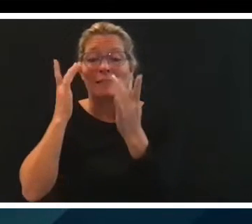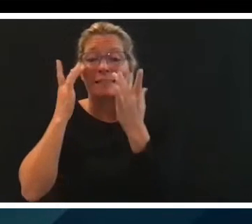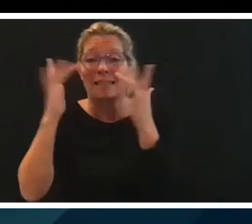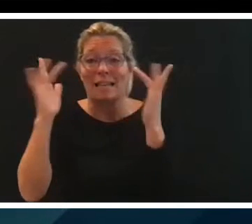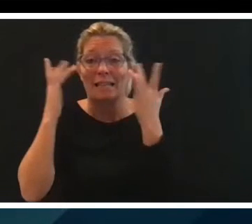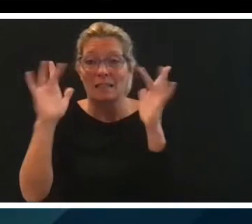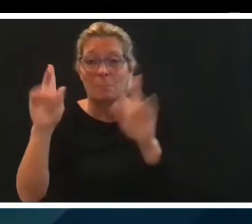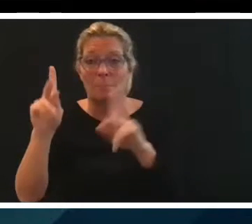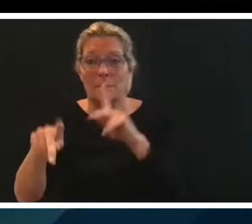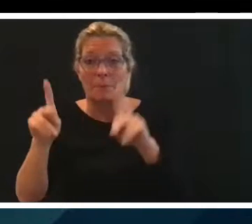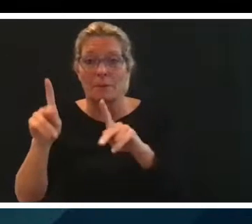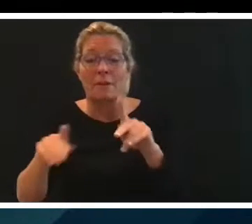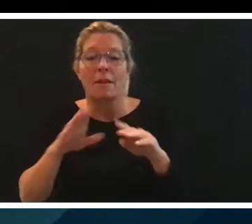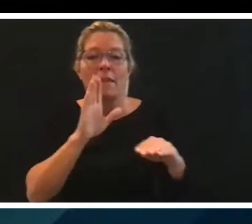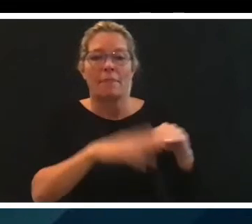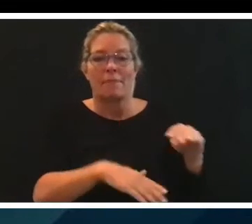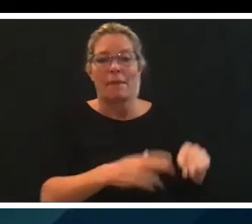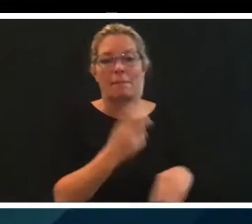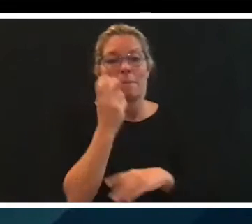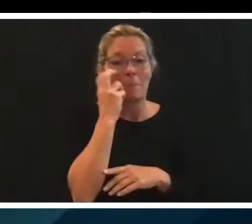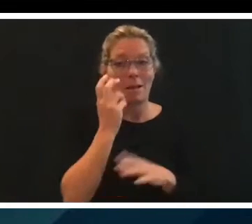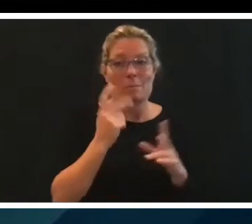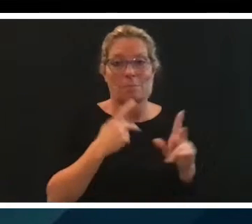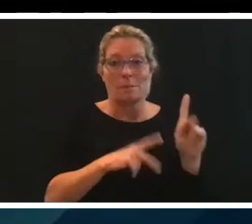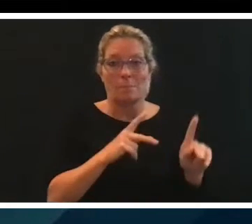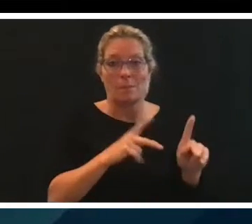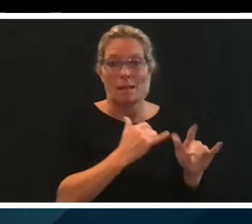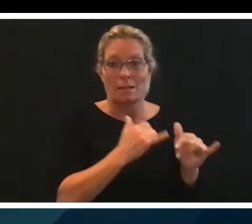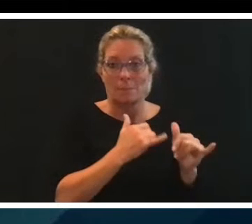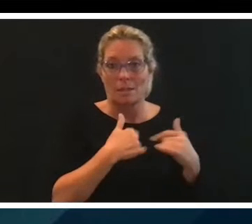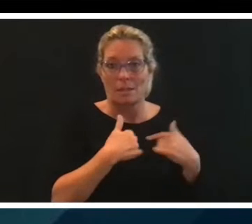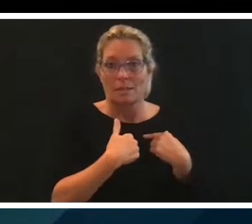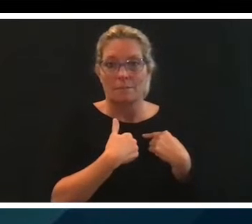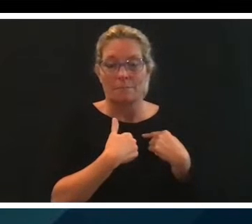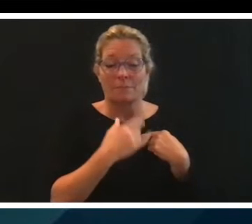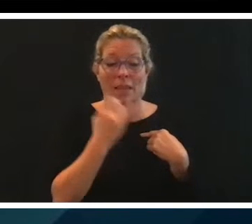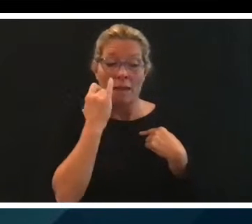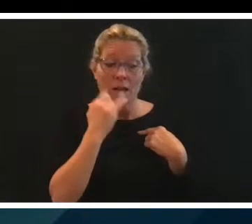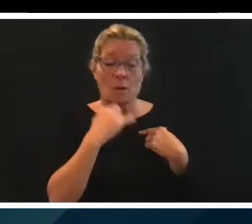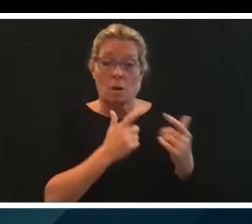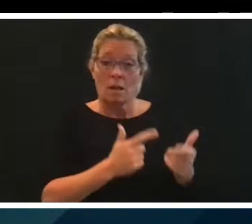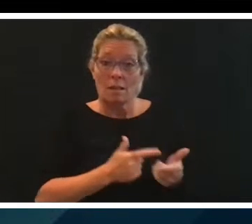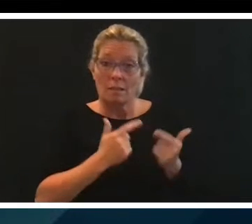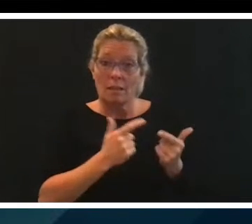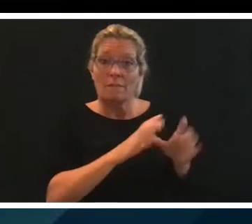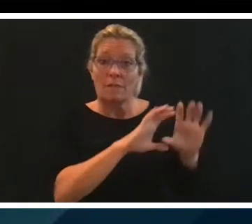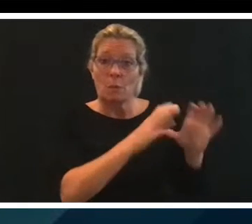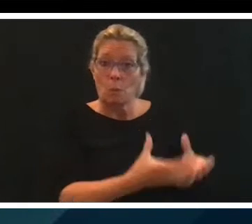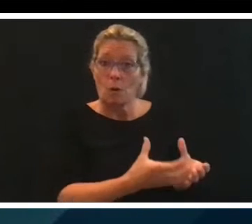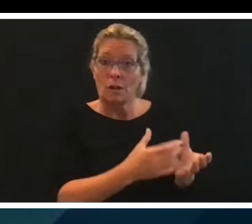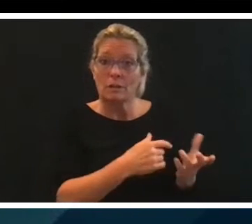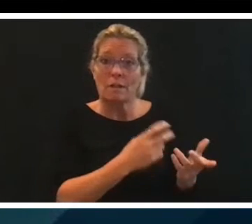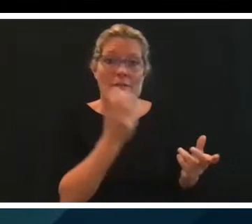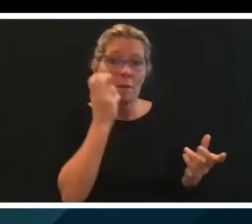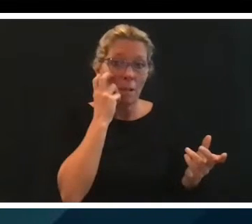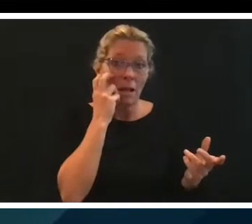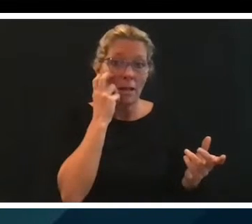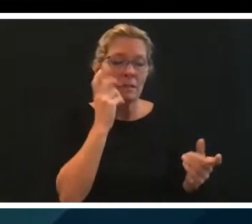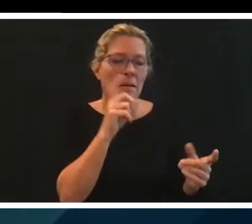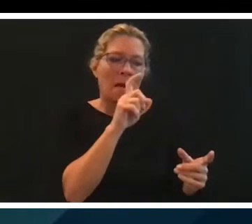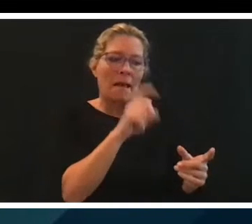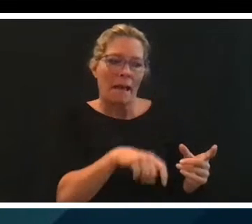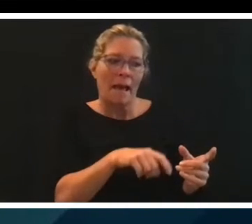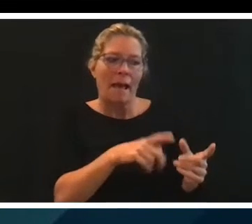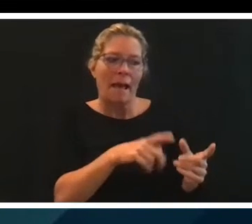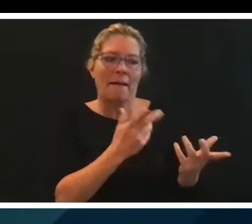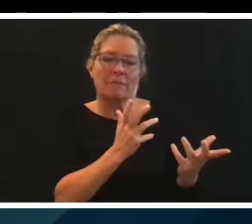like myself. And that if I wanted to live in their world, I had to hang out with them. And I had to figure out how to get